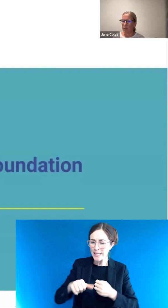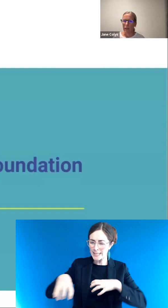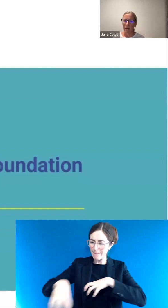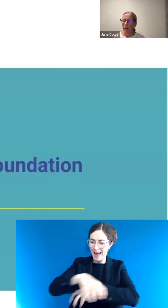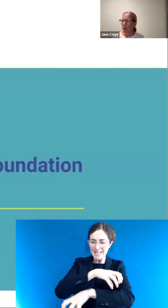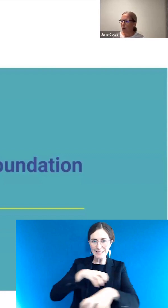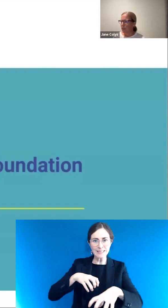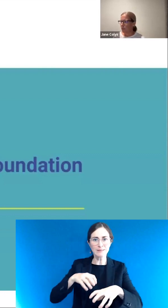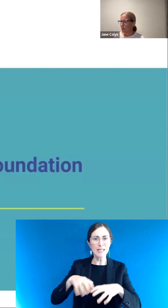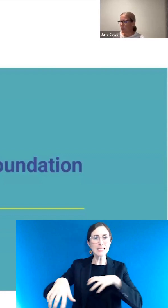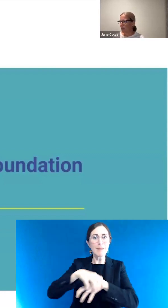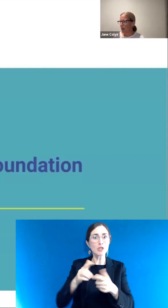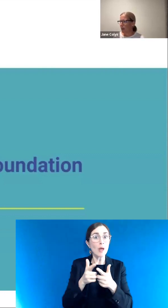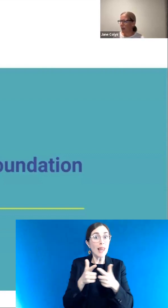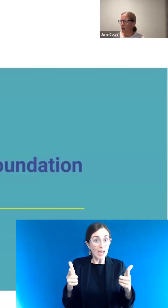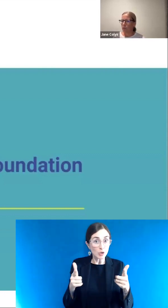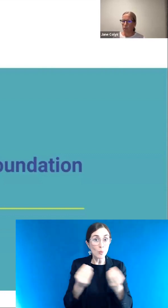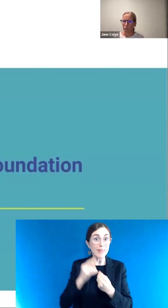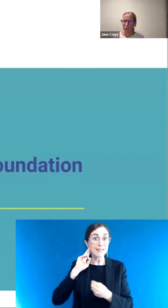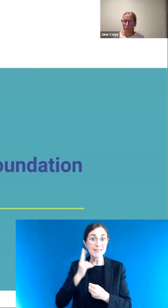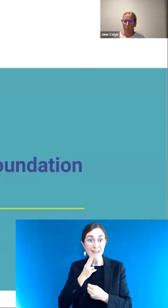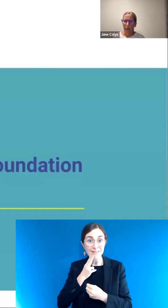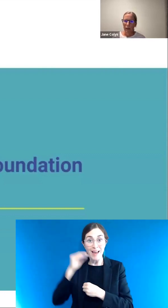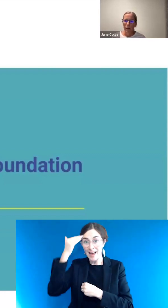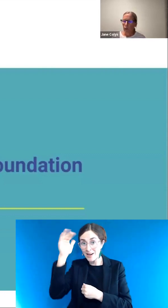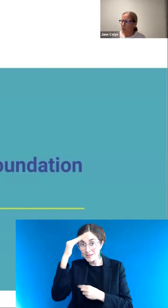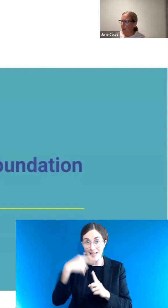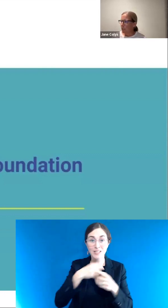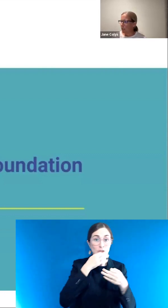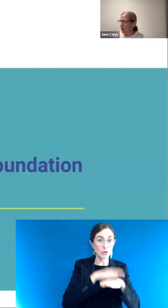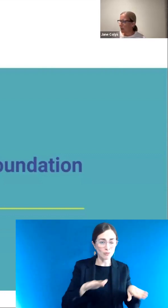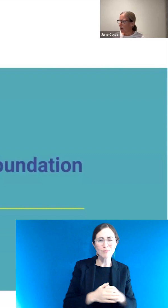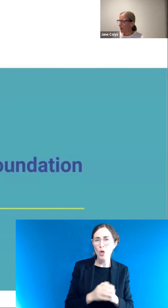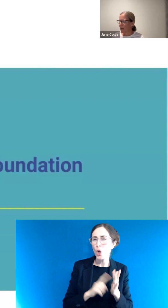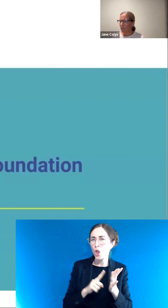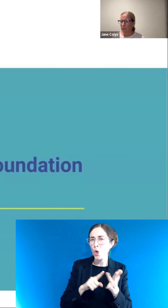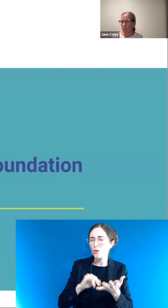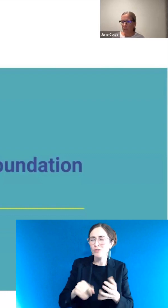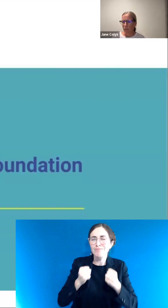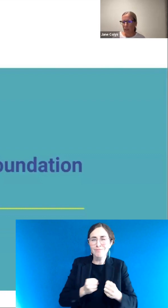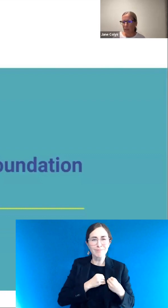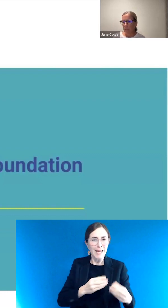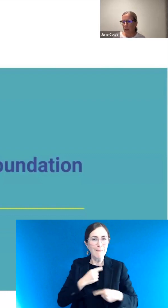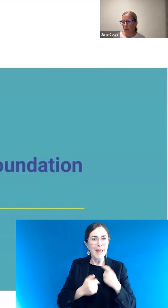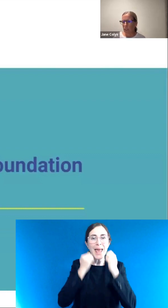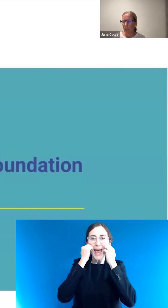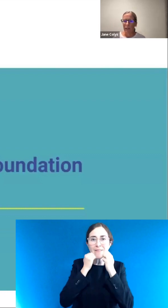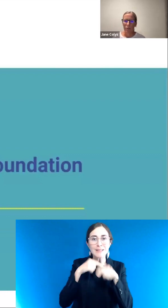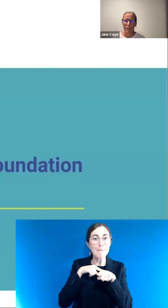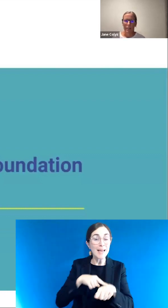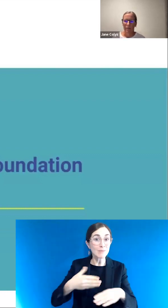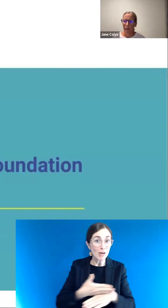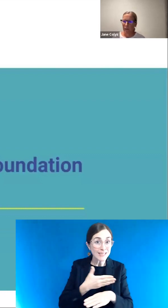language in Auslan by deaf native signing adults and children. Lou is passionate about evidence-based practice in language